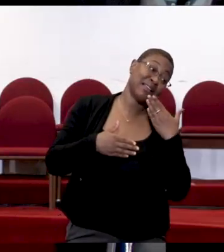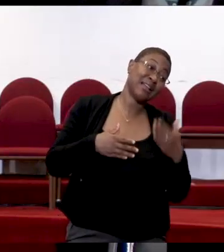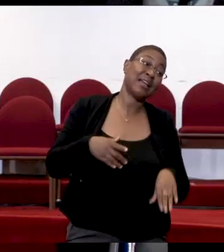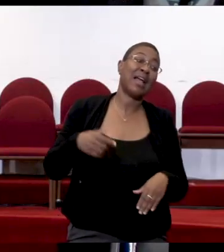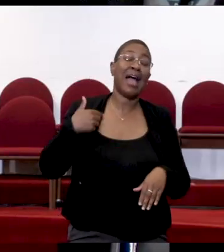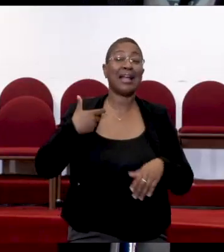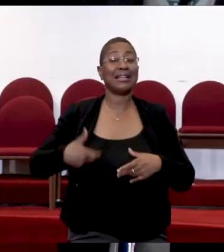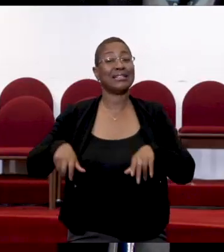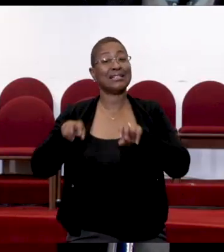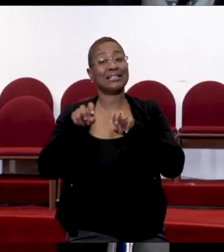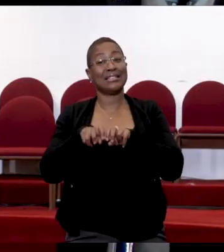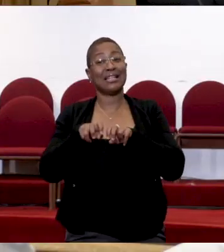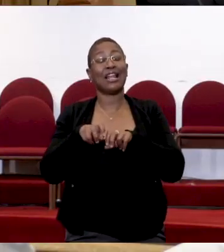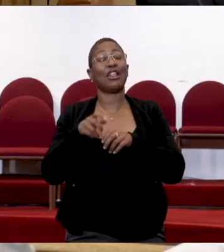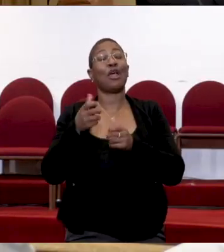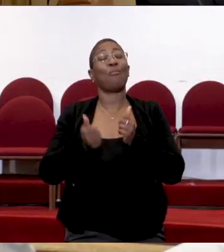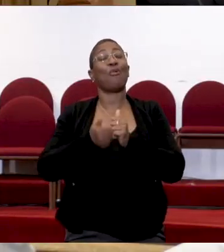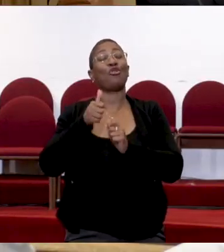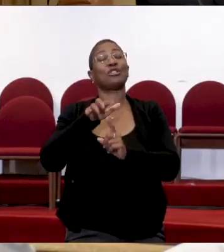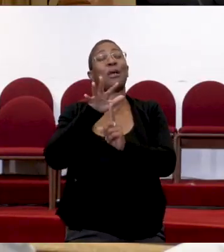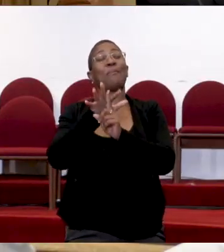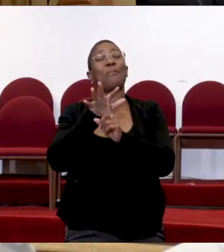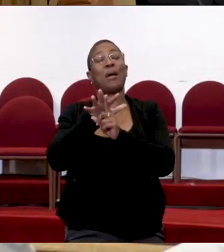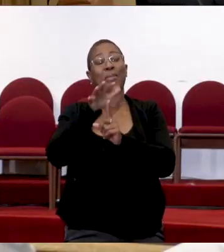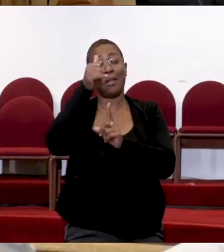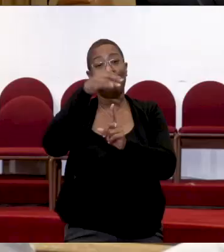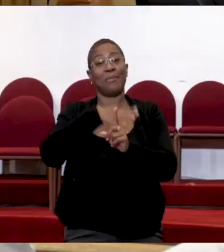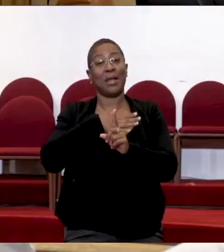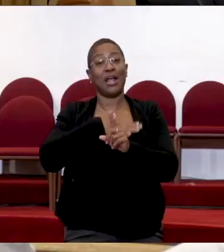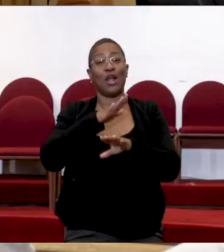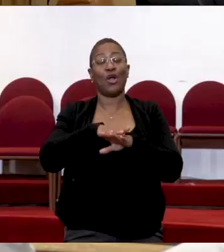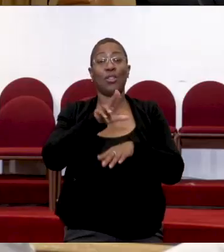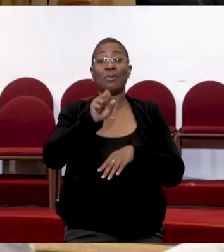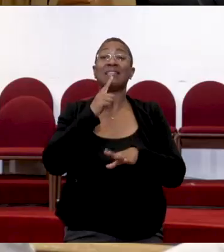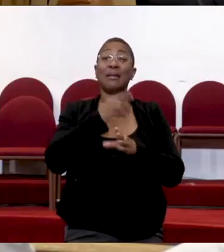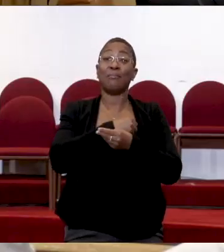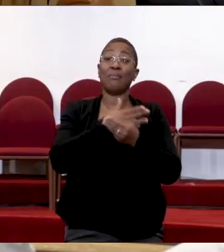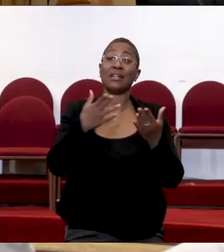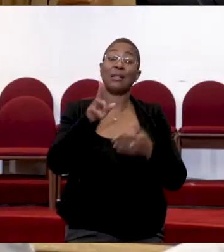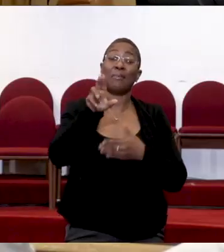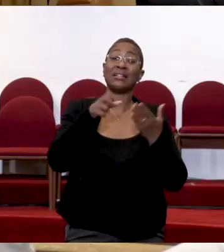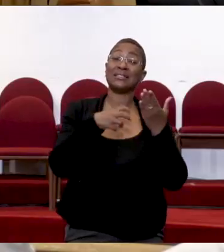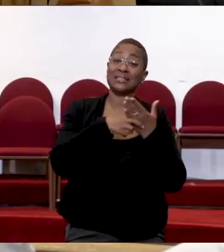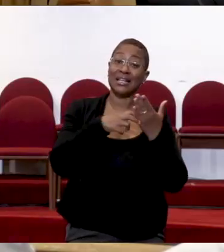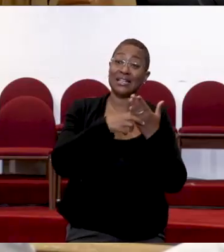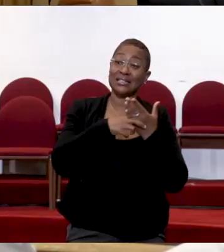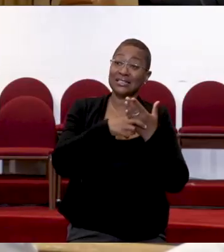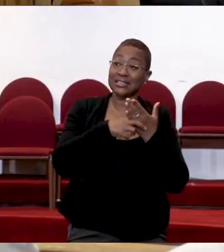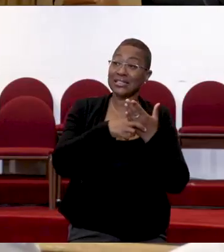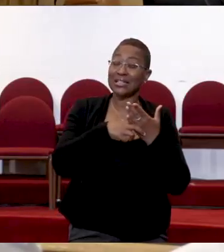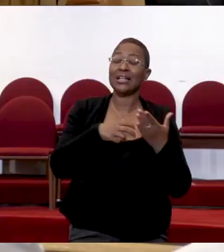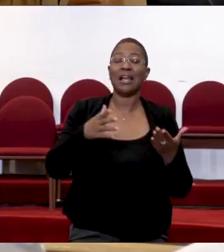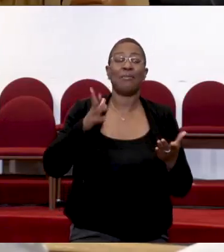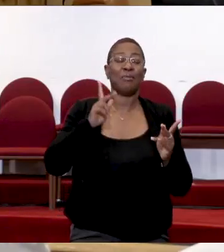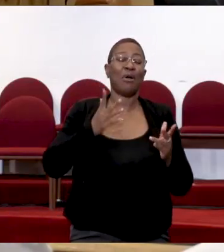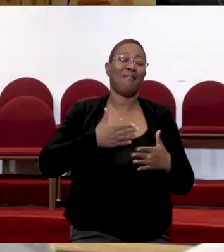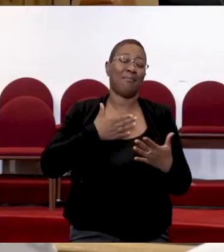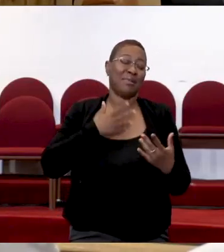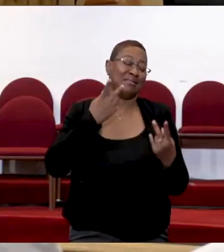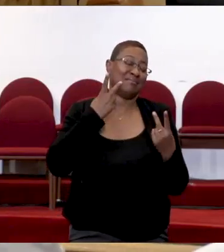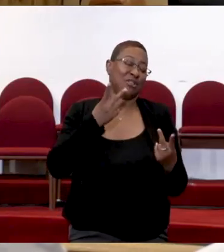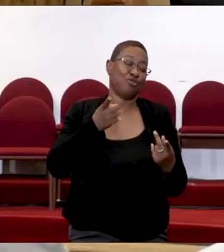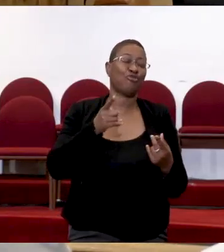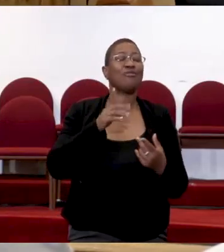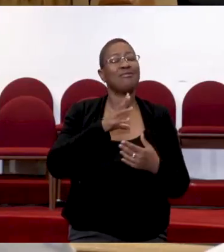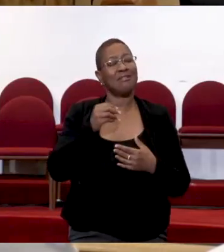sit next to the most popular man on the DDOT buses. When you pass out those passes as they come on, everybody's glad to see you. So I'm always happy to do